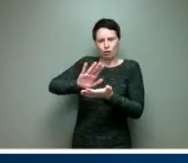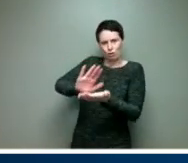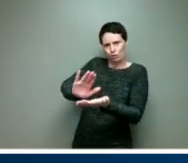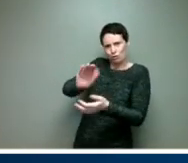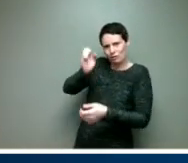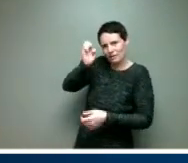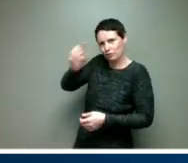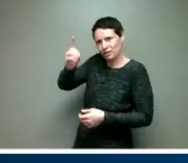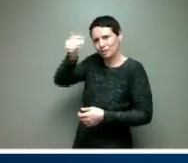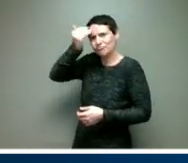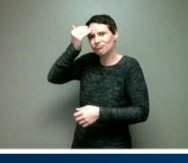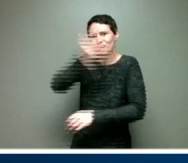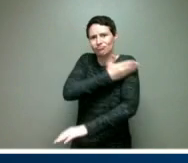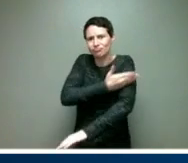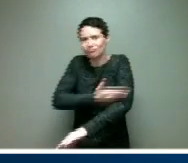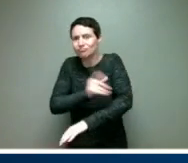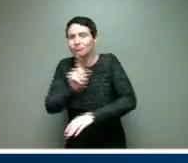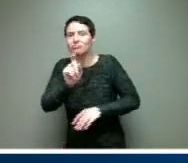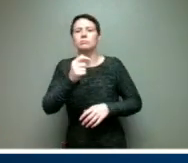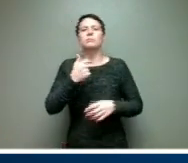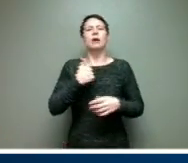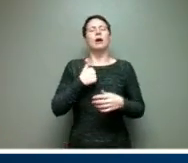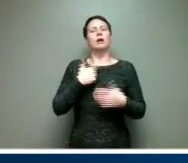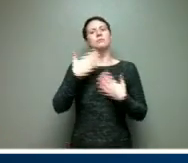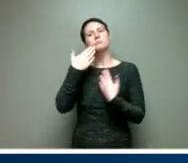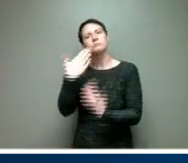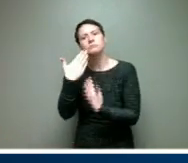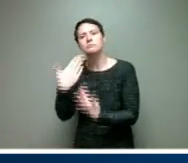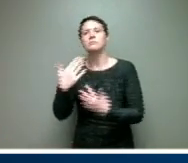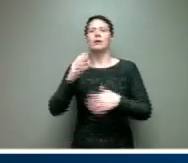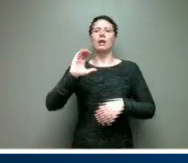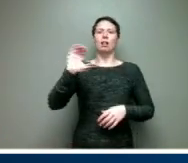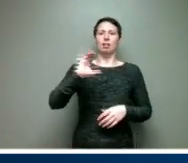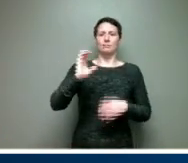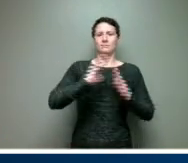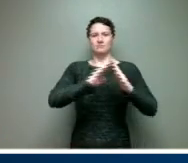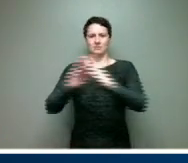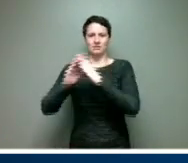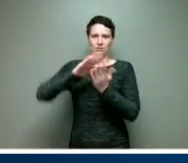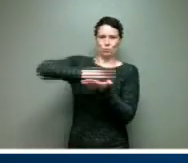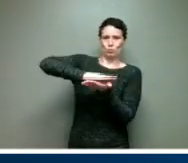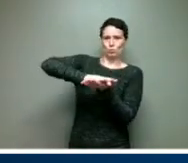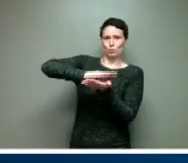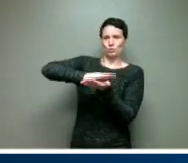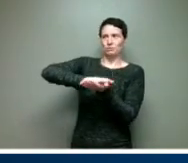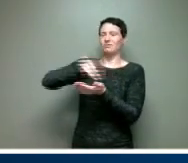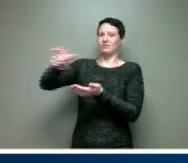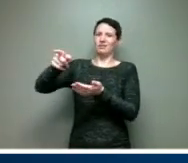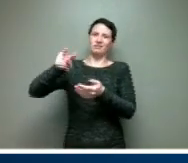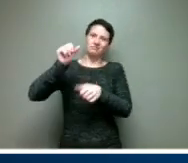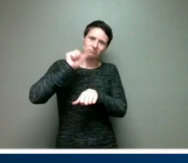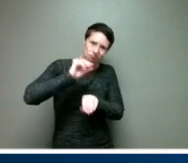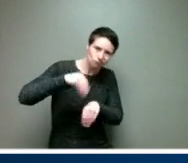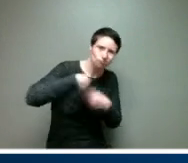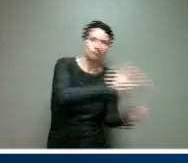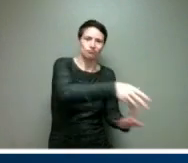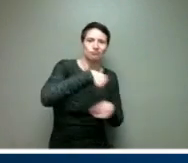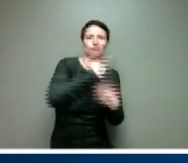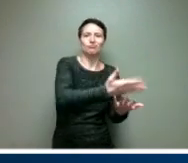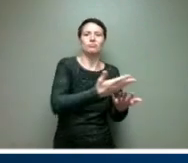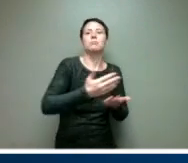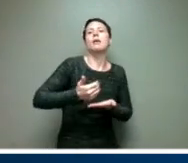the Columbus City Schools have been taking to help parents feel encouraged about this time of upheaval.